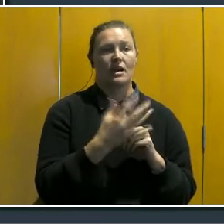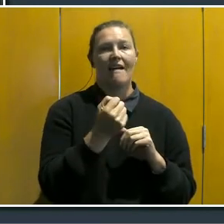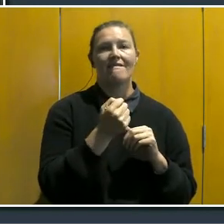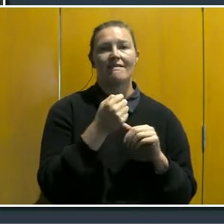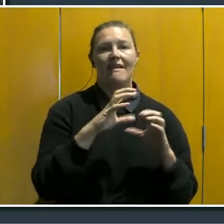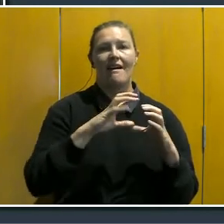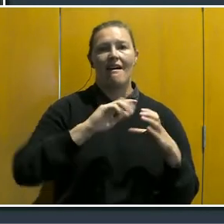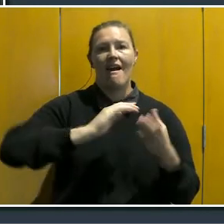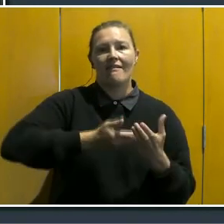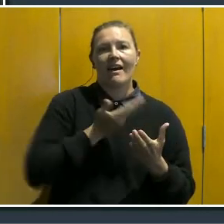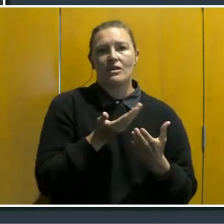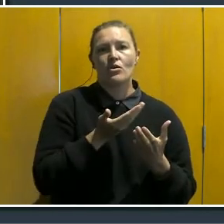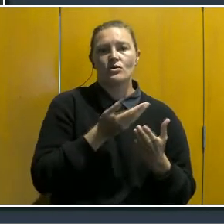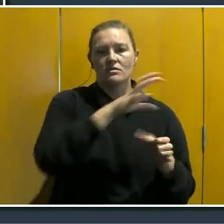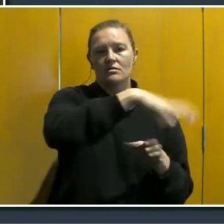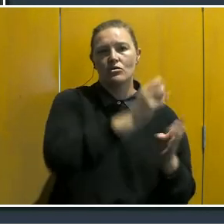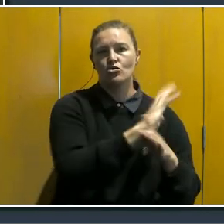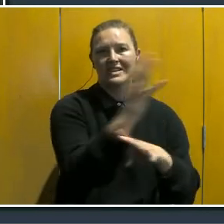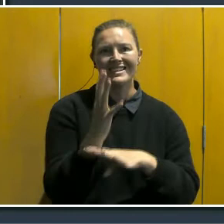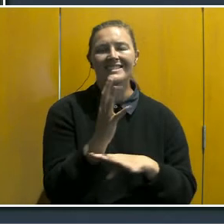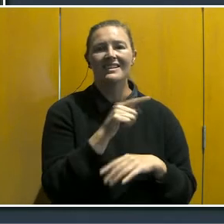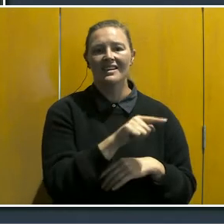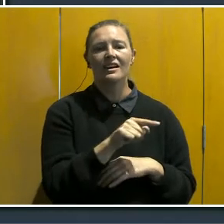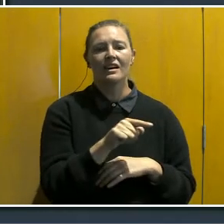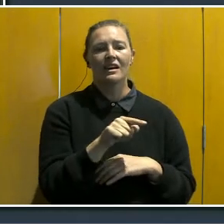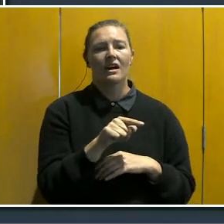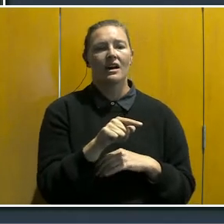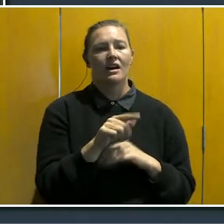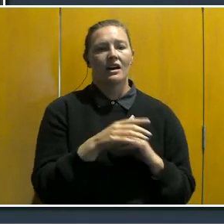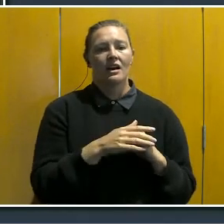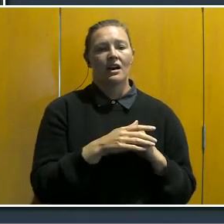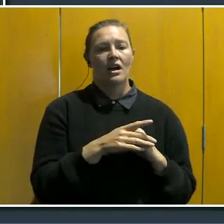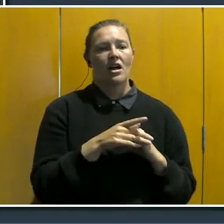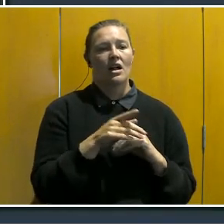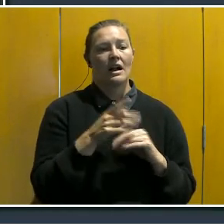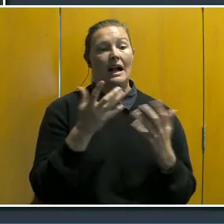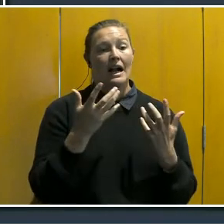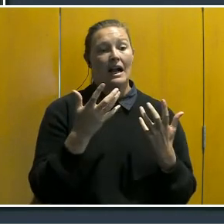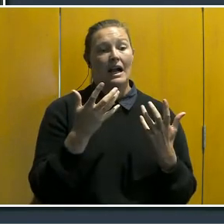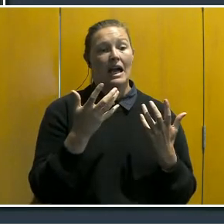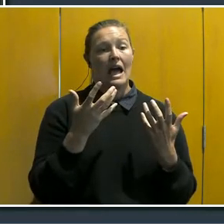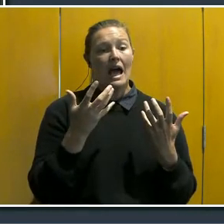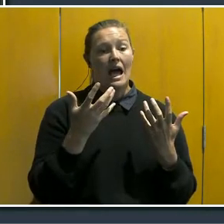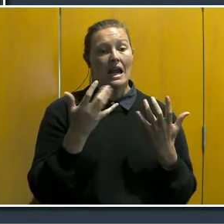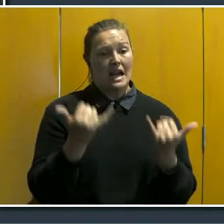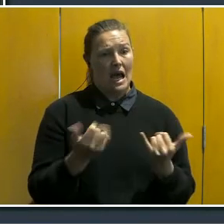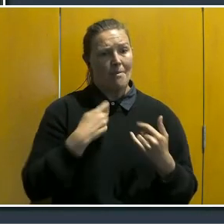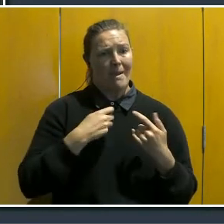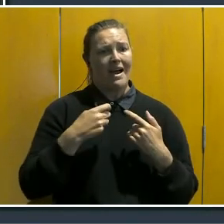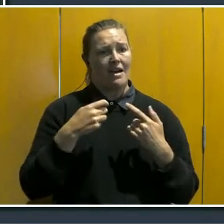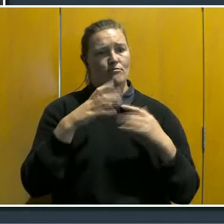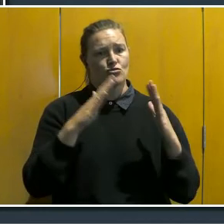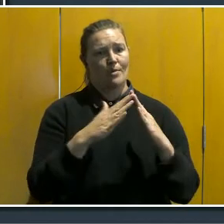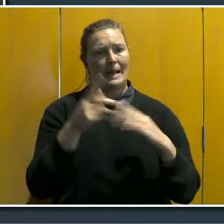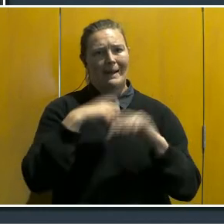original avocado growers. How does that make my residential property, make my property residential? I have to live